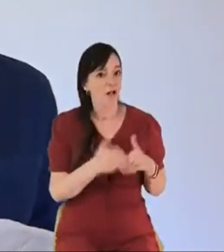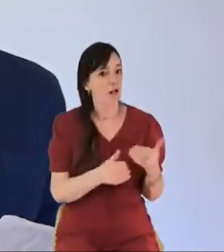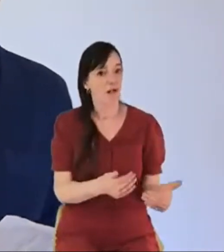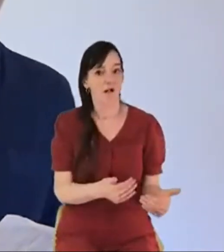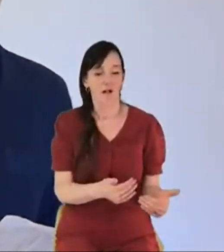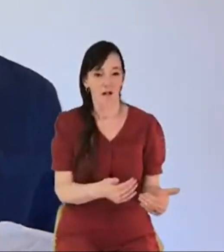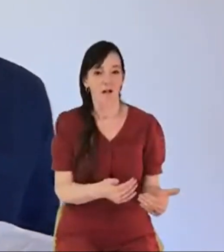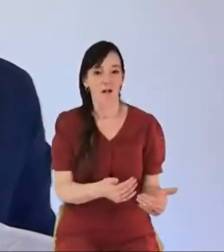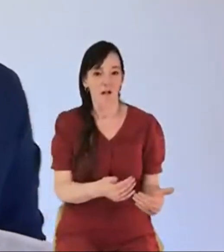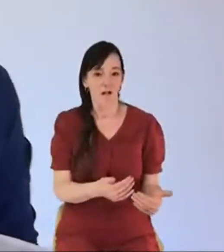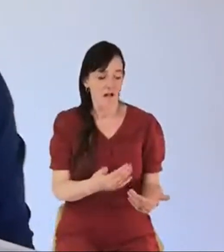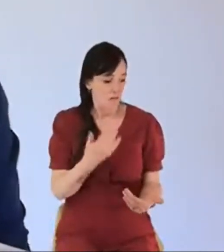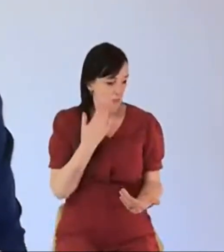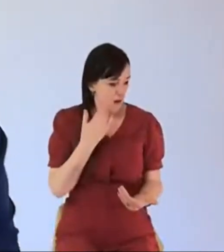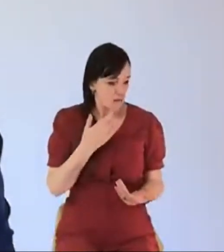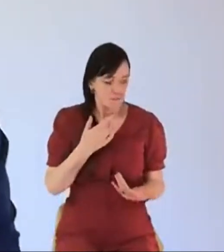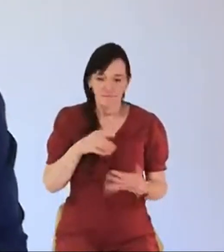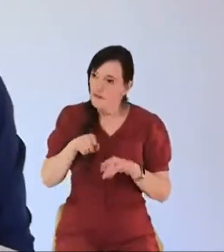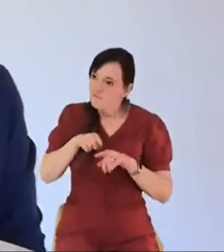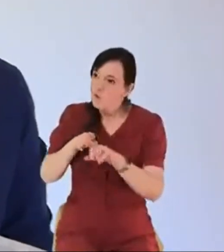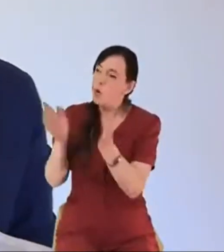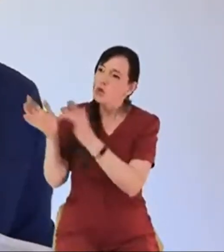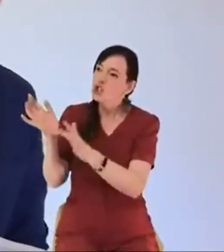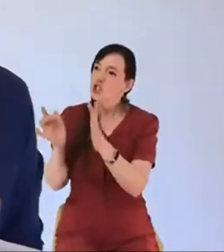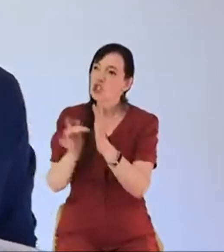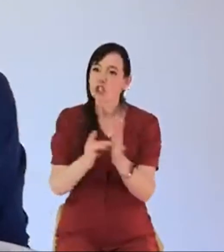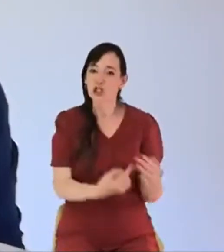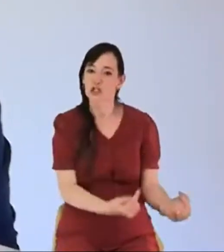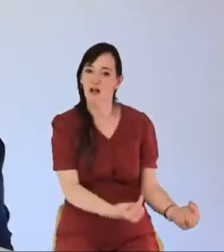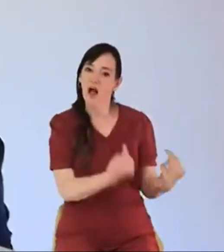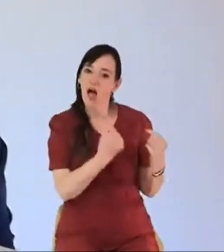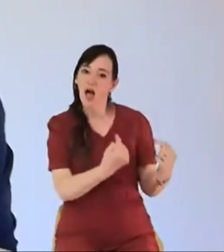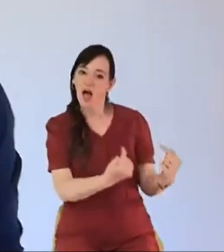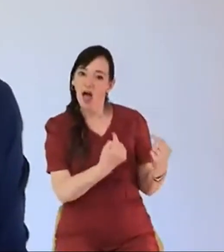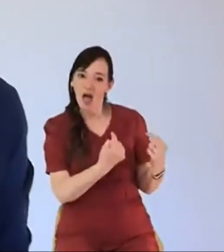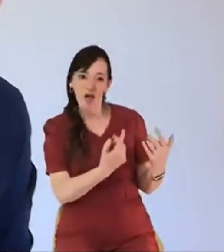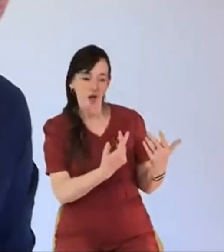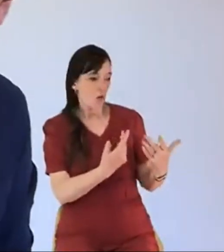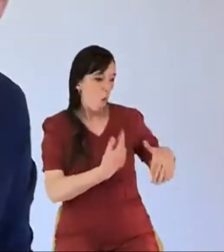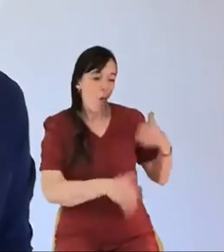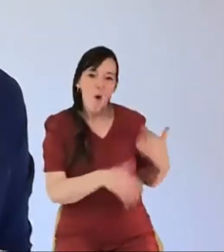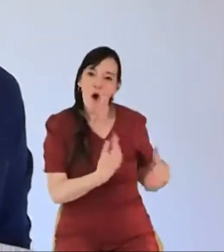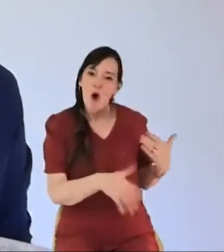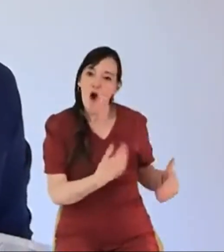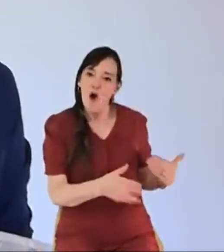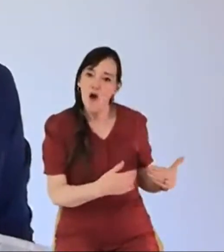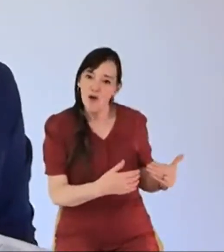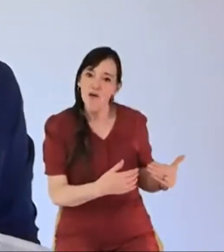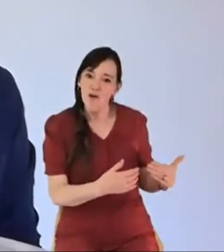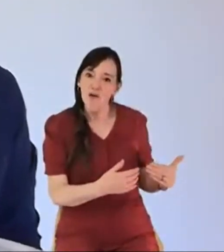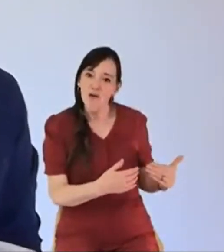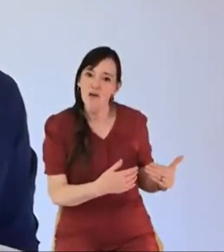When following Jesus Costs us When standing for him Means we get hurt